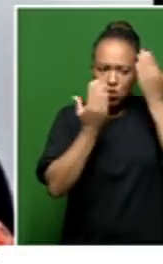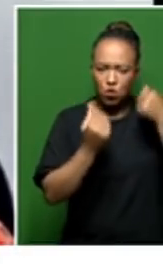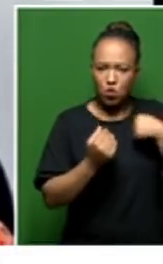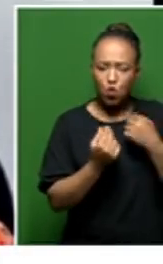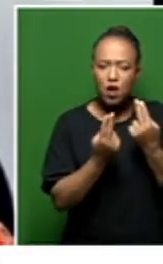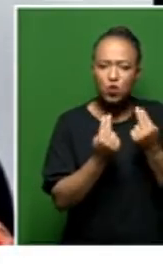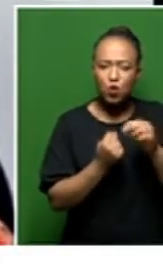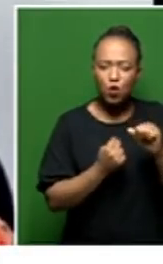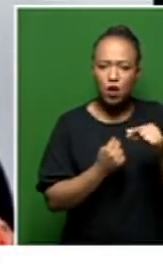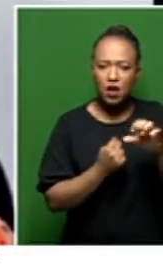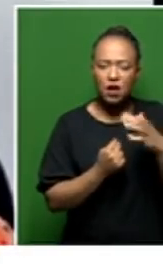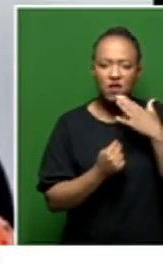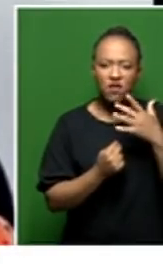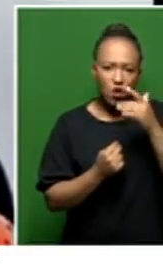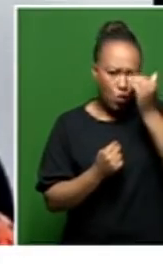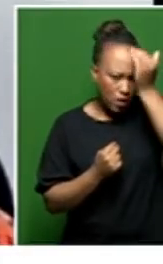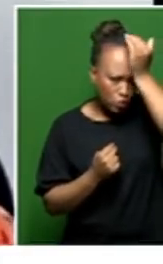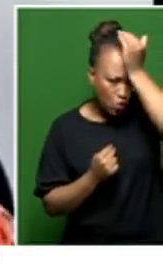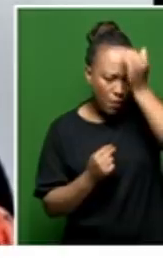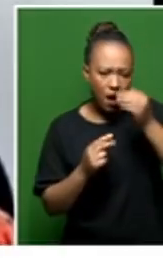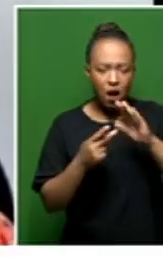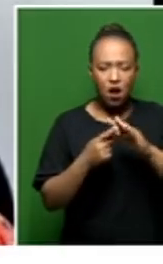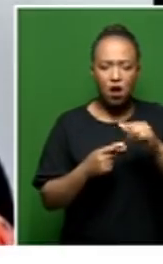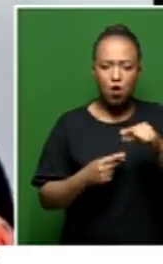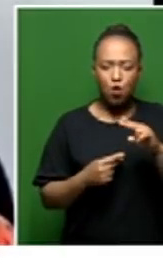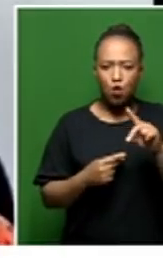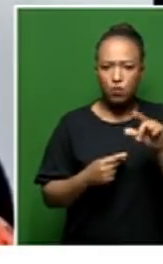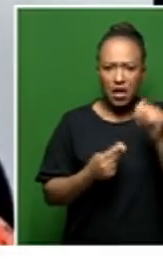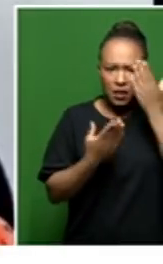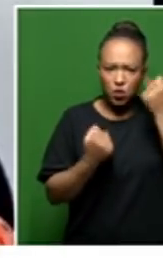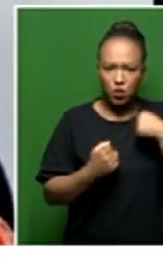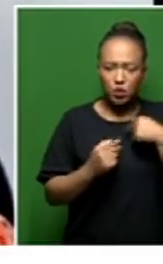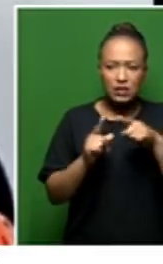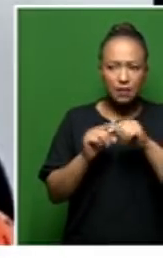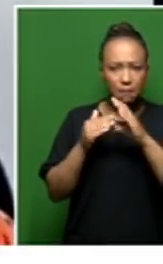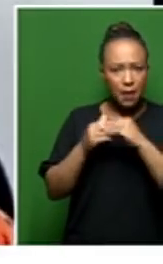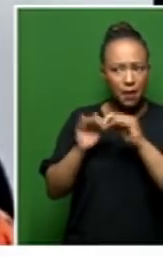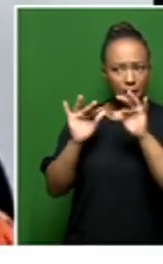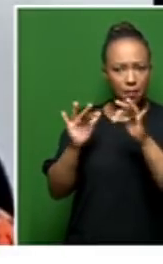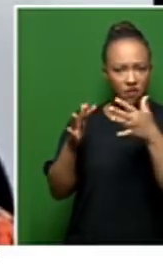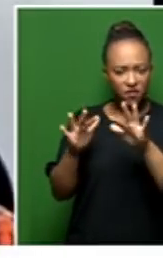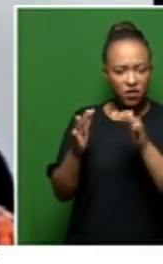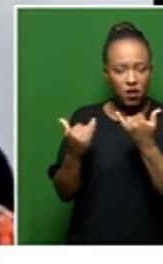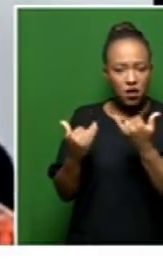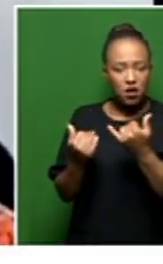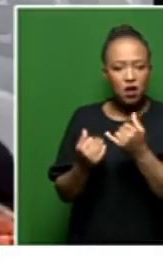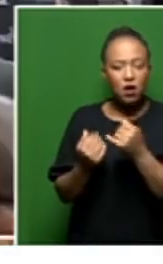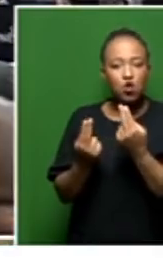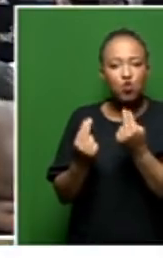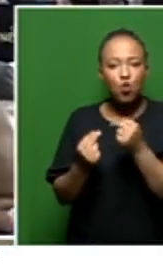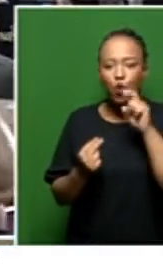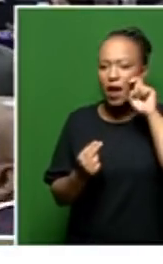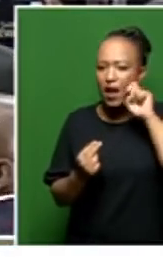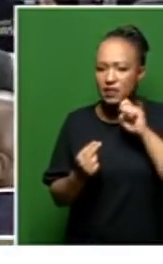age was co-owned by the Zumas and the Guptas. And of course, members of the public didn't know. So whatever the new age said about me and